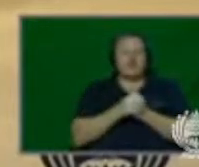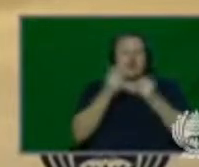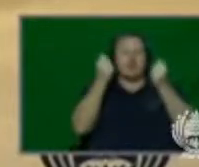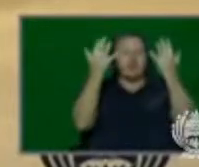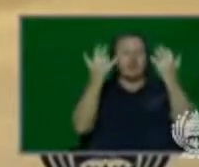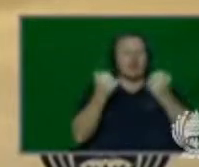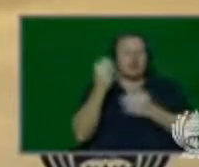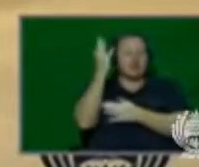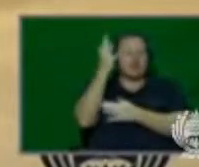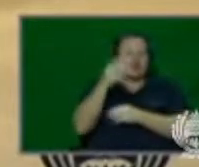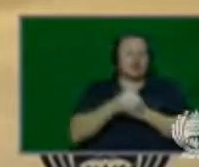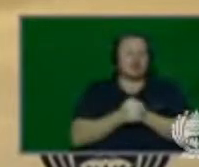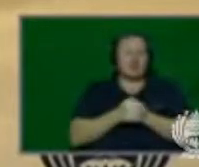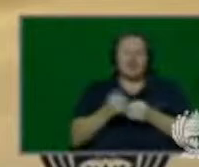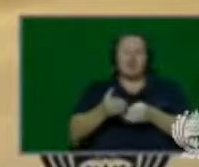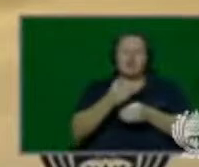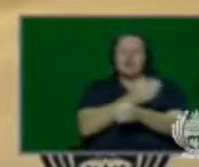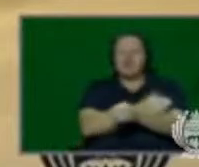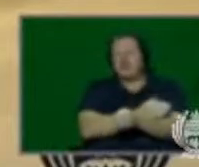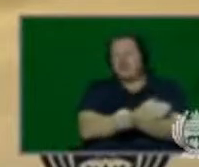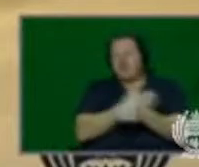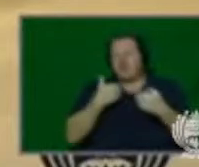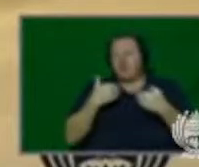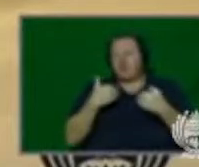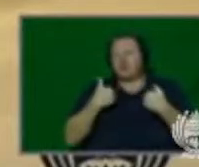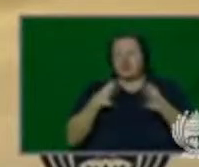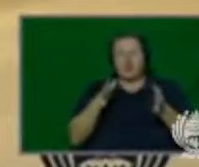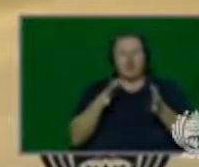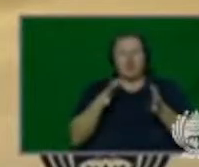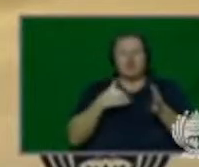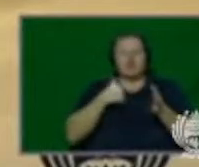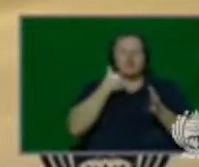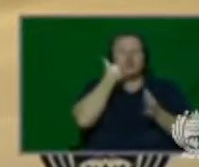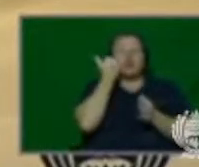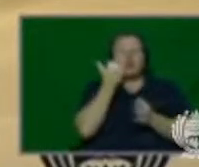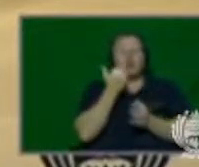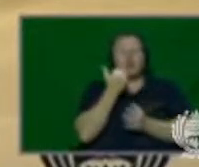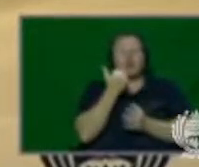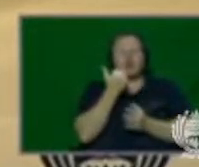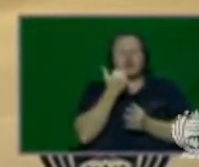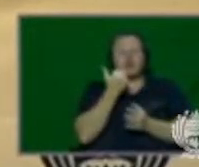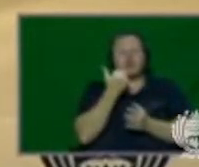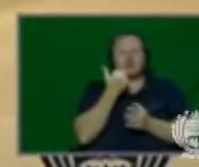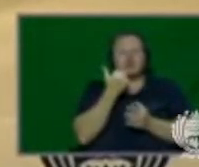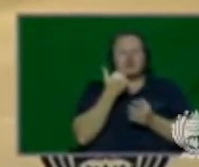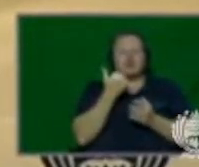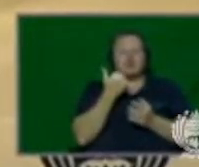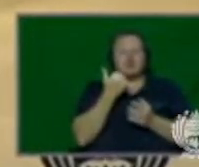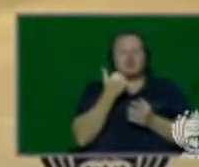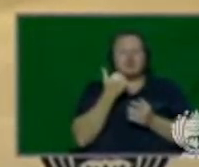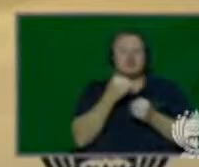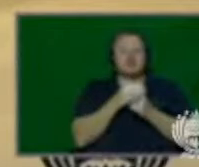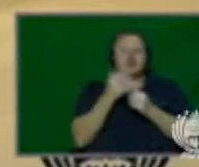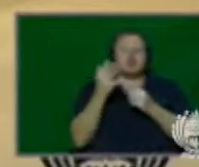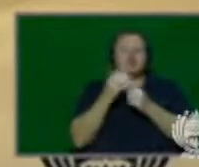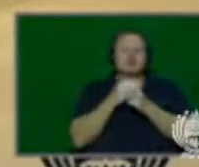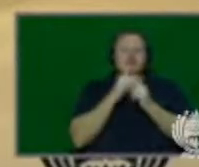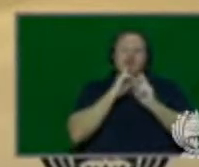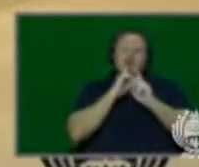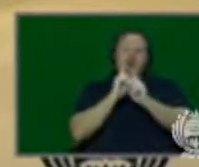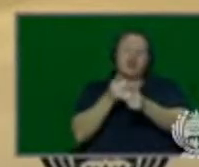let me first, before going on that lighter note, take the point raised by Honorable Manyi.